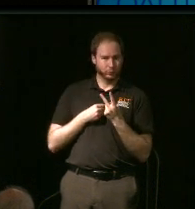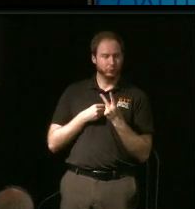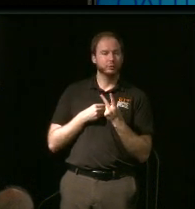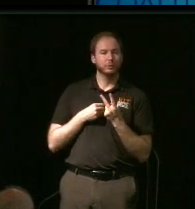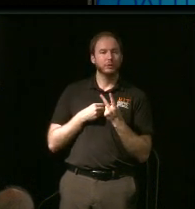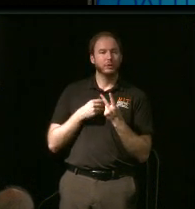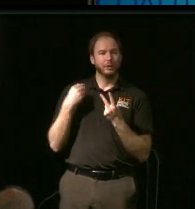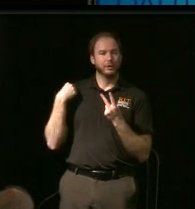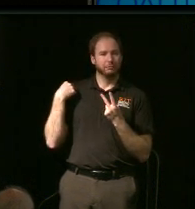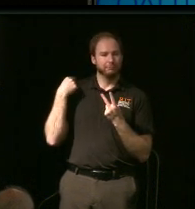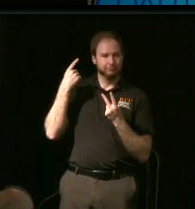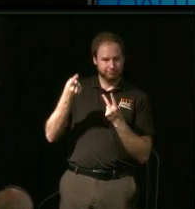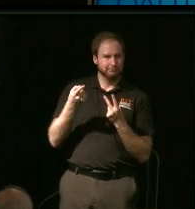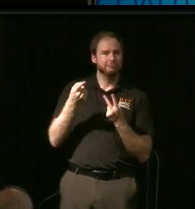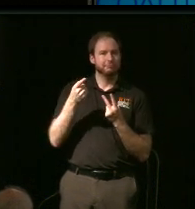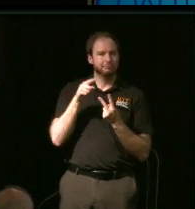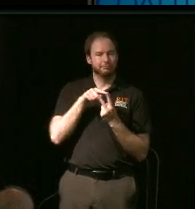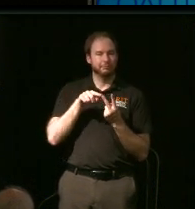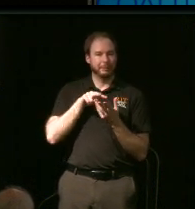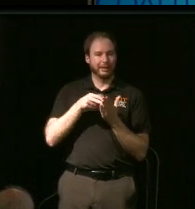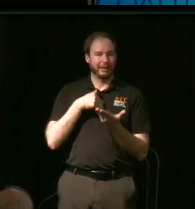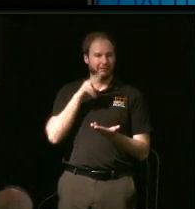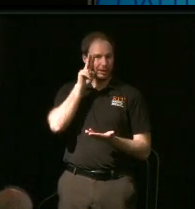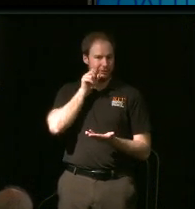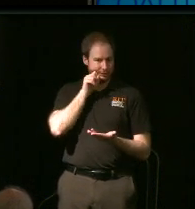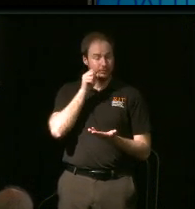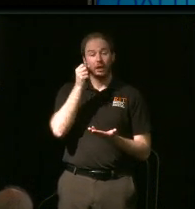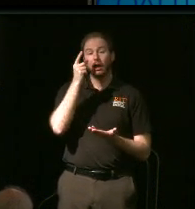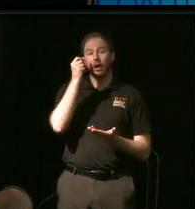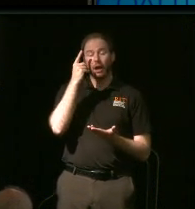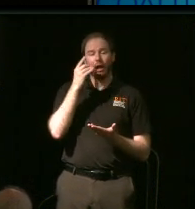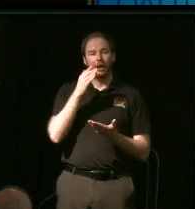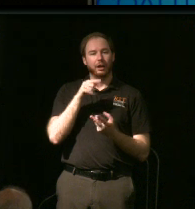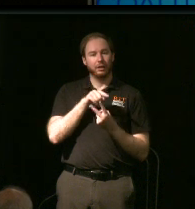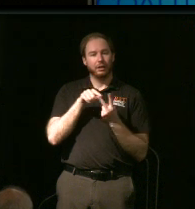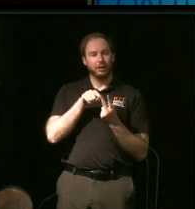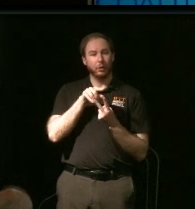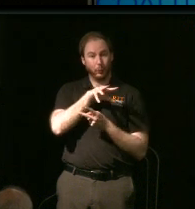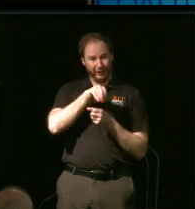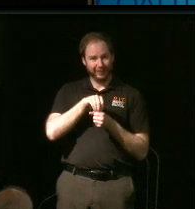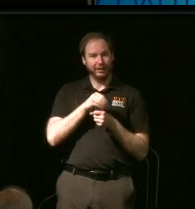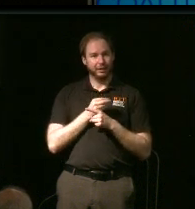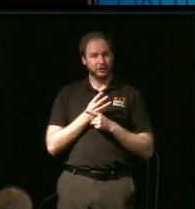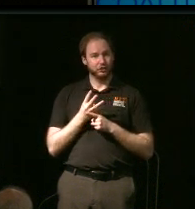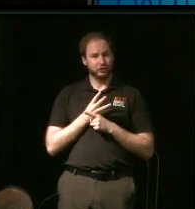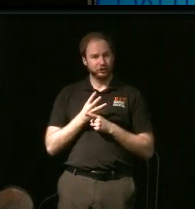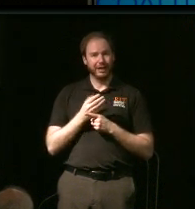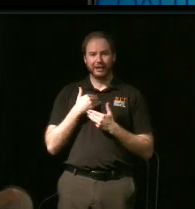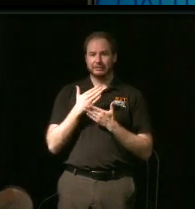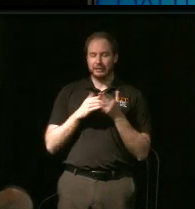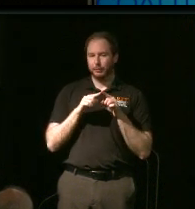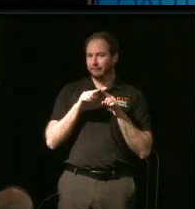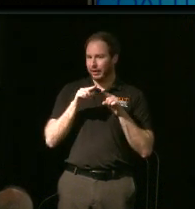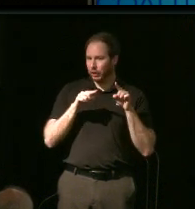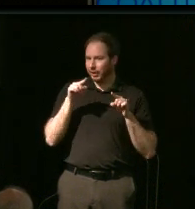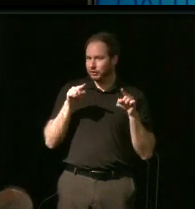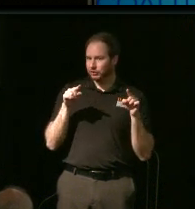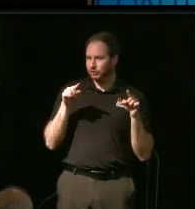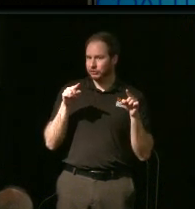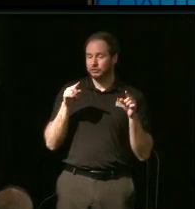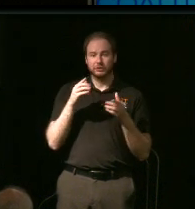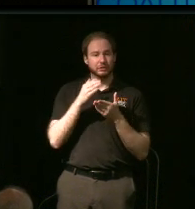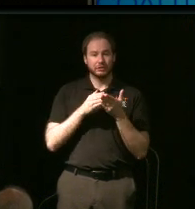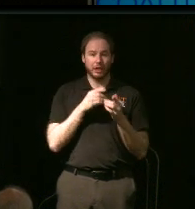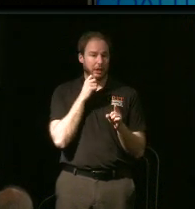they then have Usher syndrome. The problem is that some of these genes have variations that only have